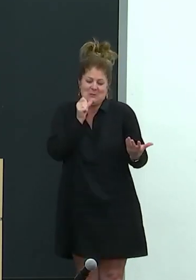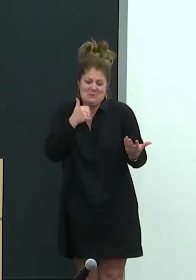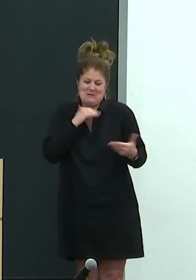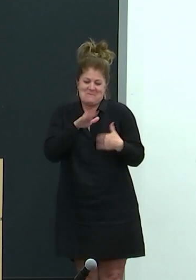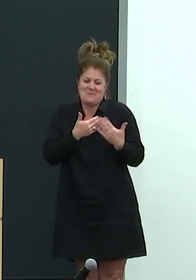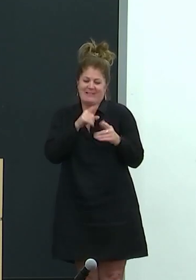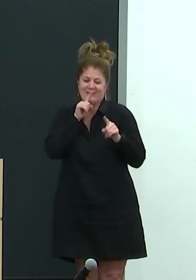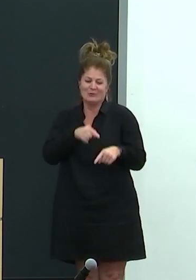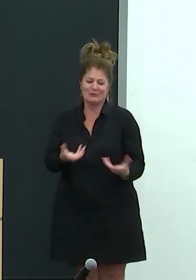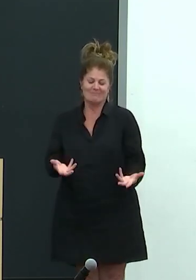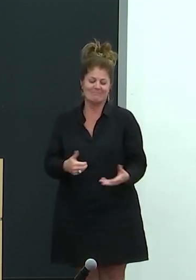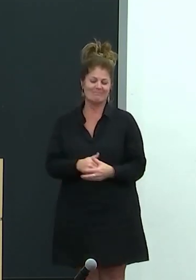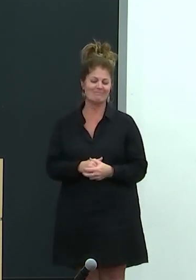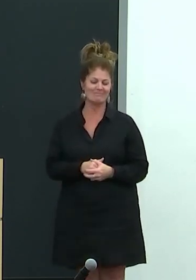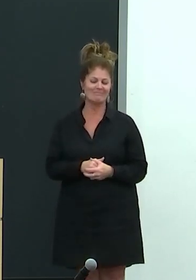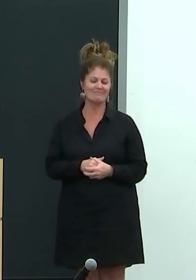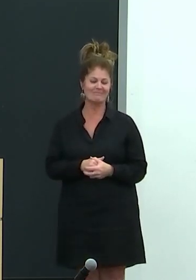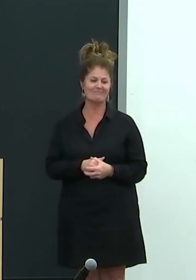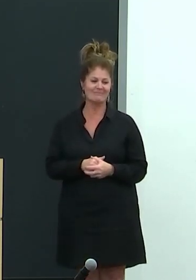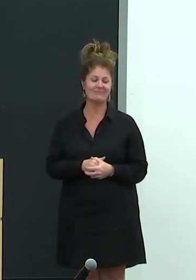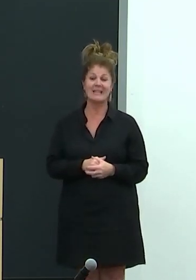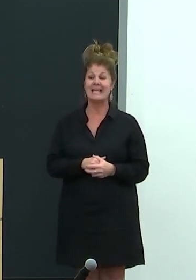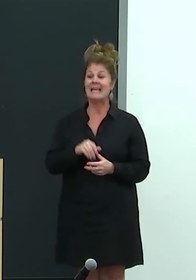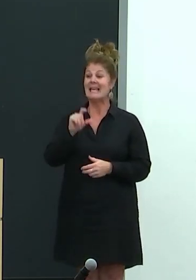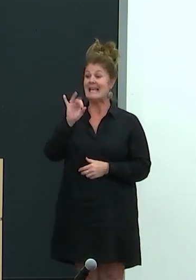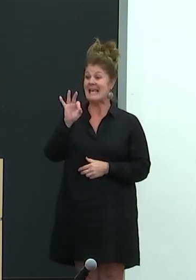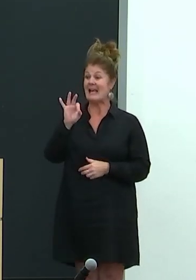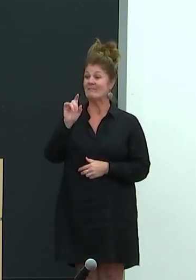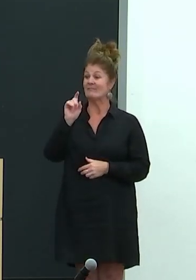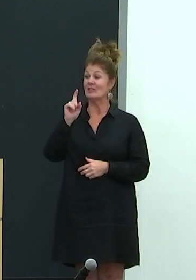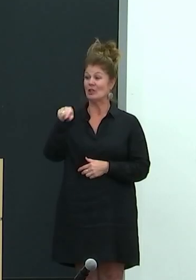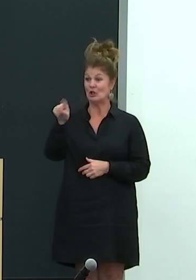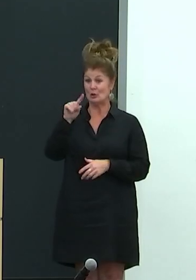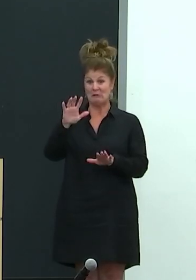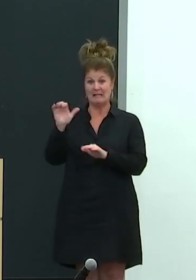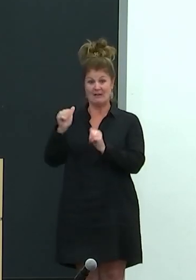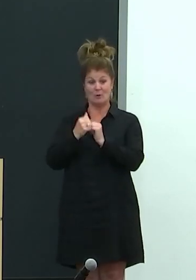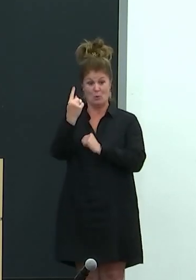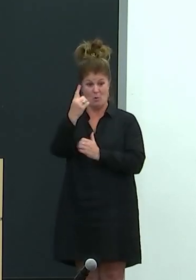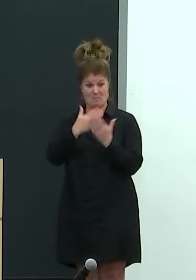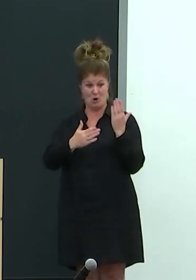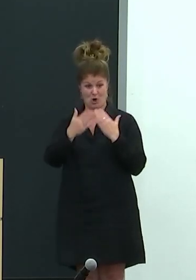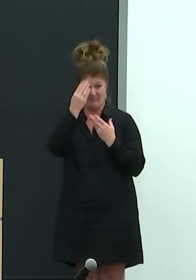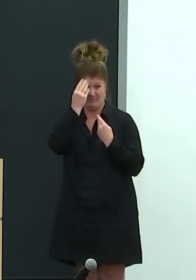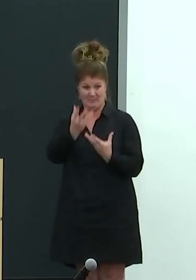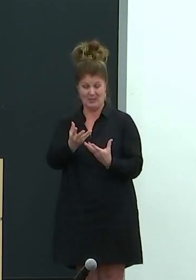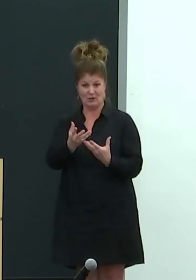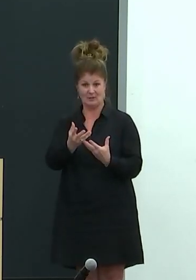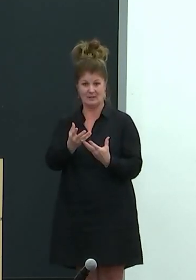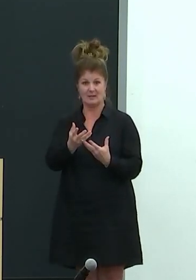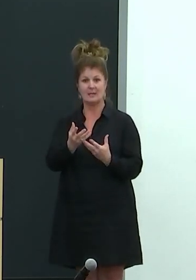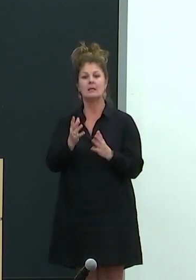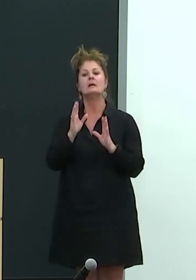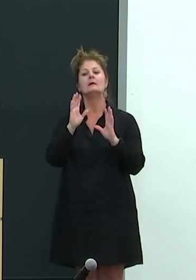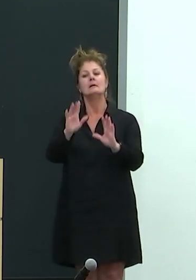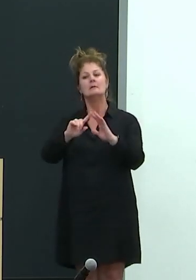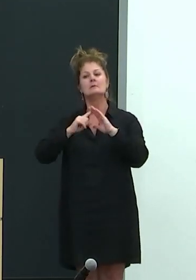answers. If I had to leave you with one piece of advice, it would be to engage in